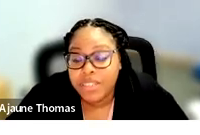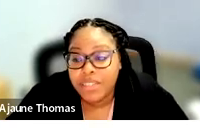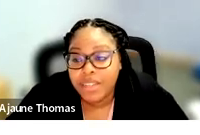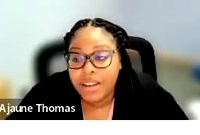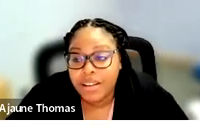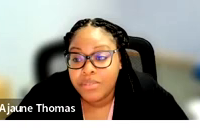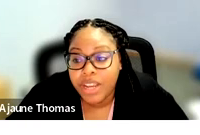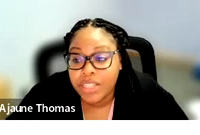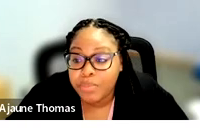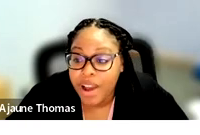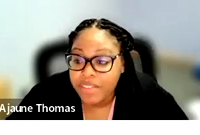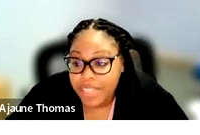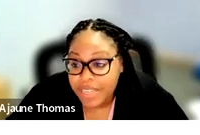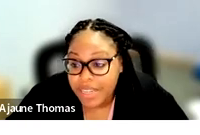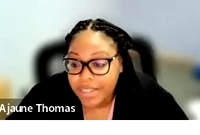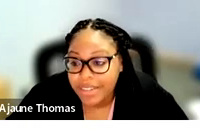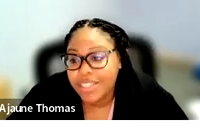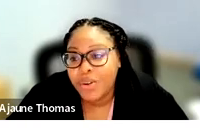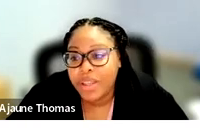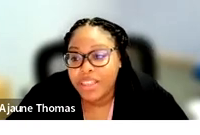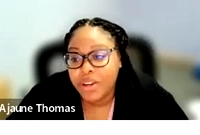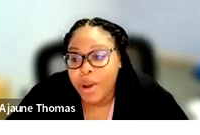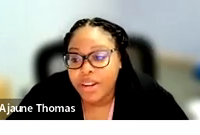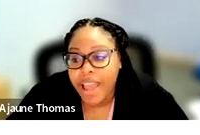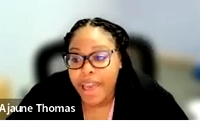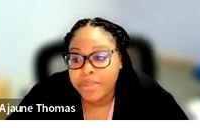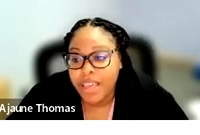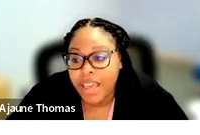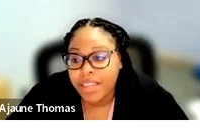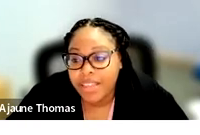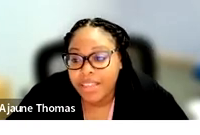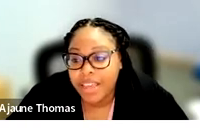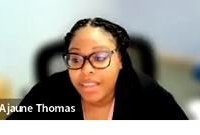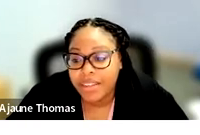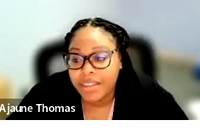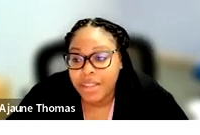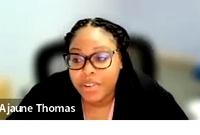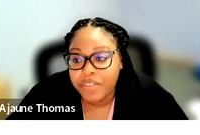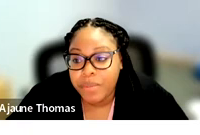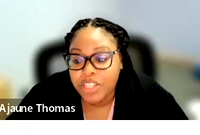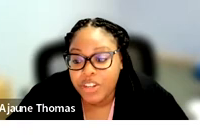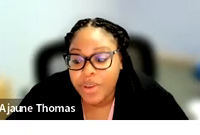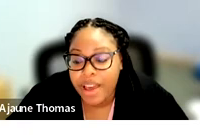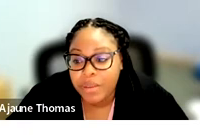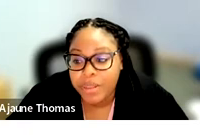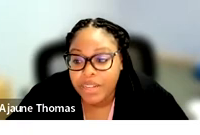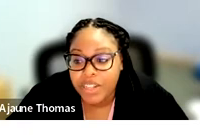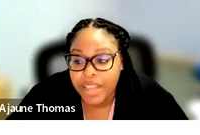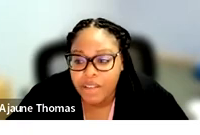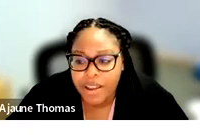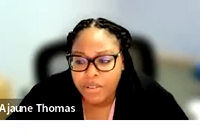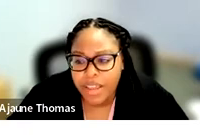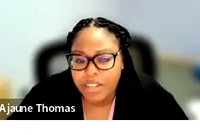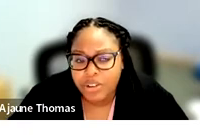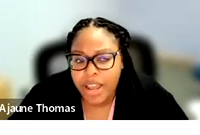did recently change privacy. So like third-party apps can't get some of your information. You have the ability to